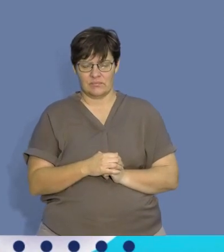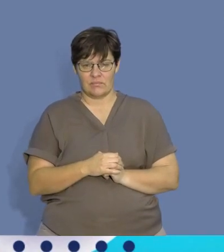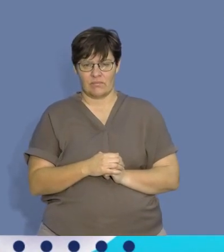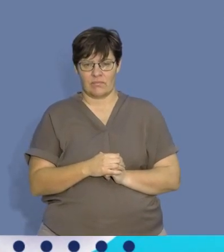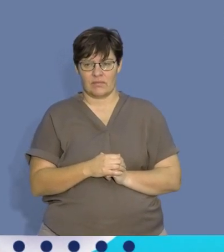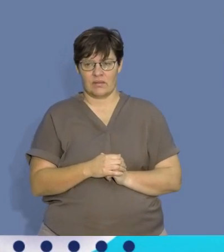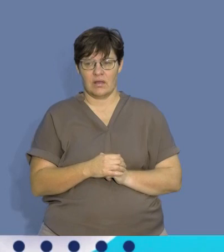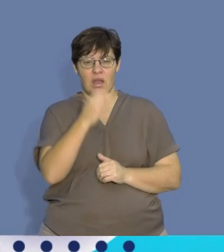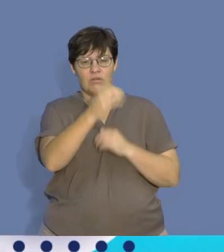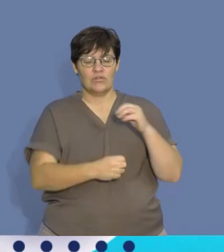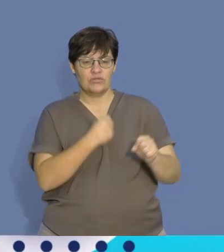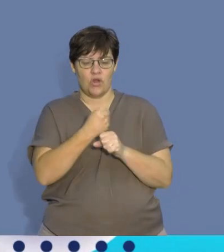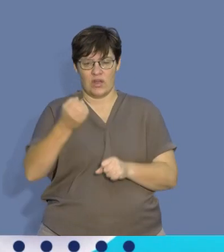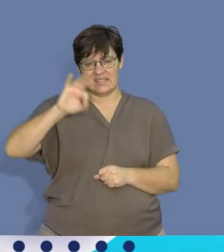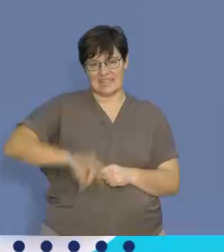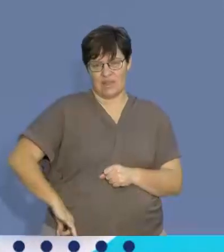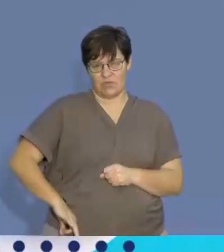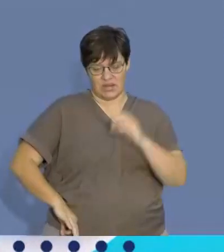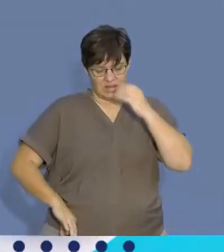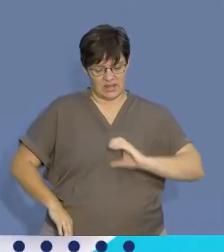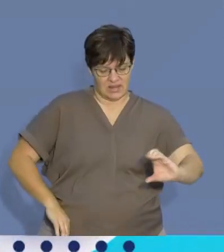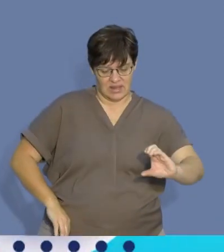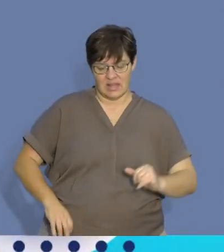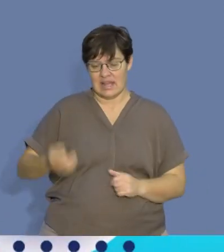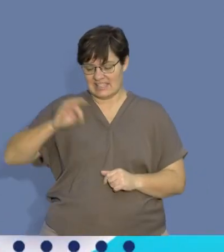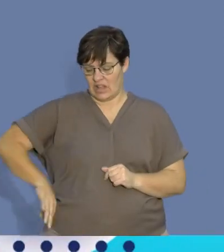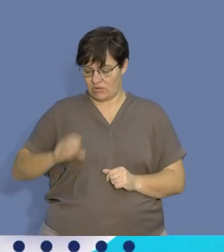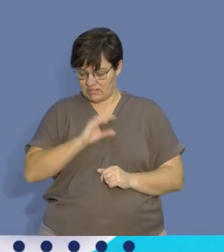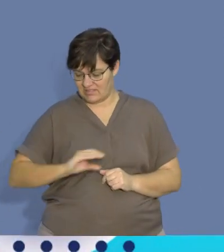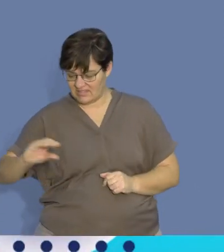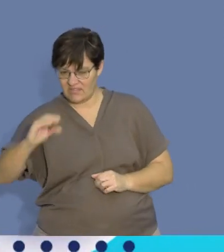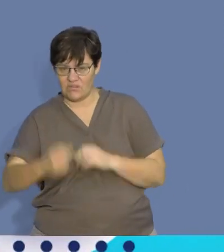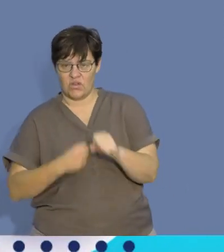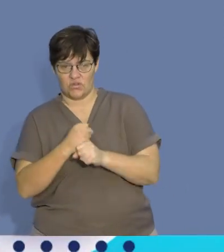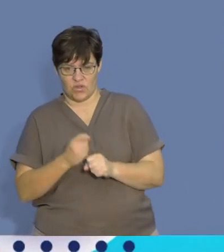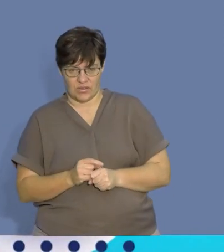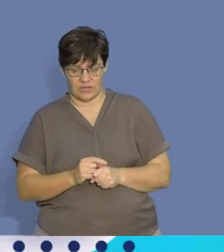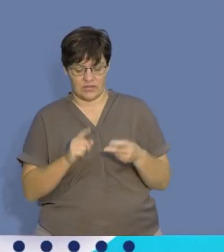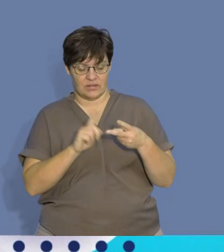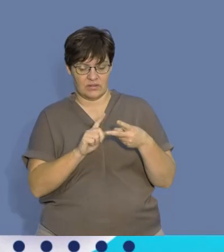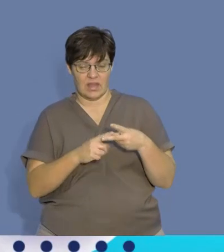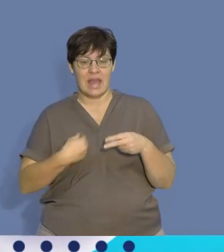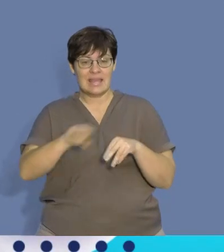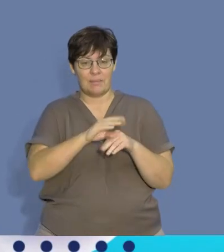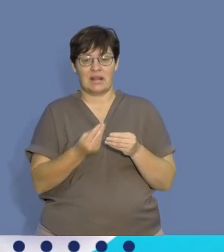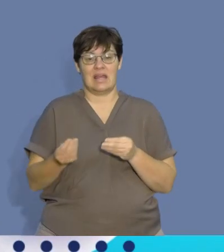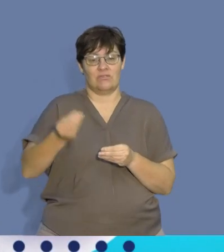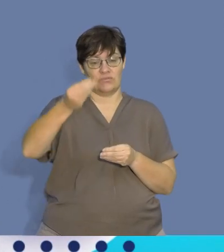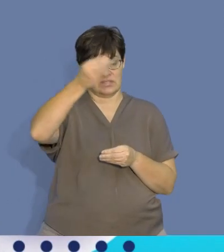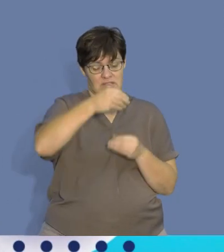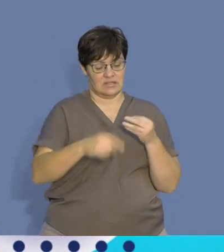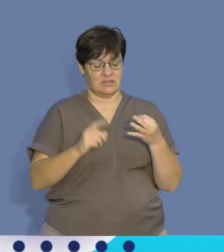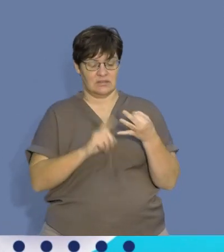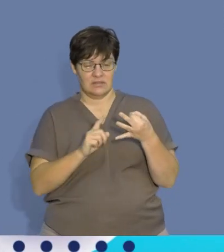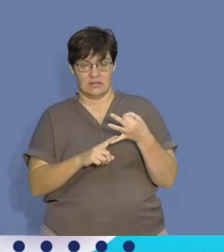to the annual salary that was allocated to each partner, their interest on